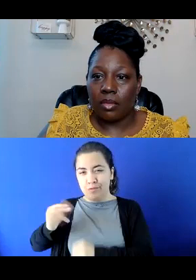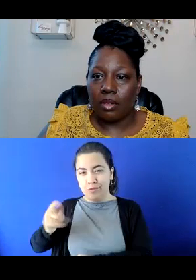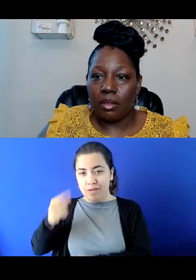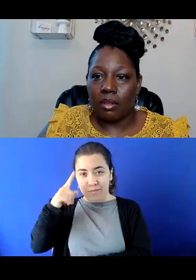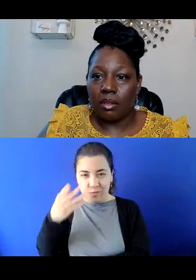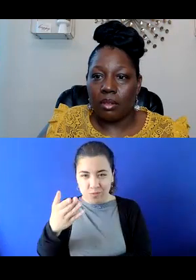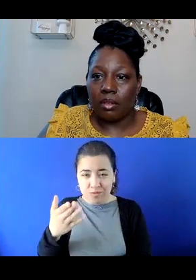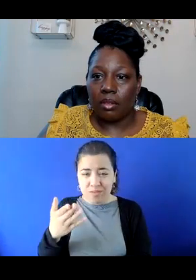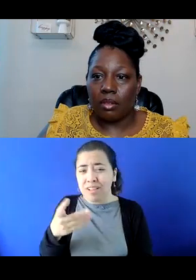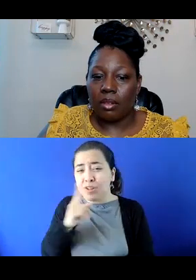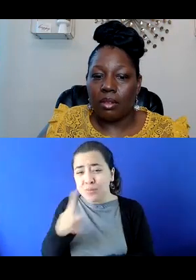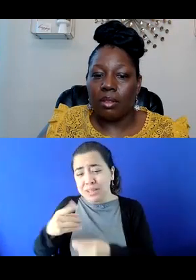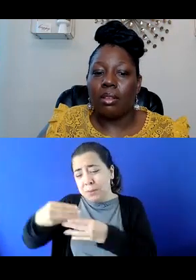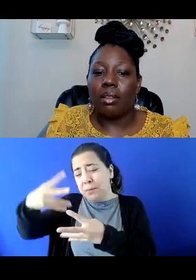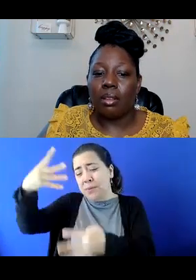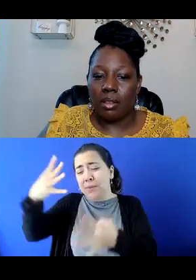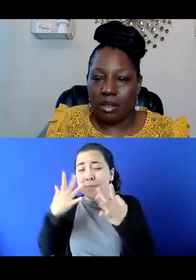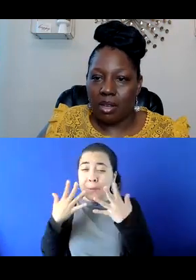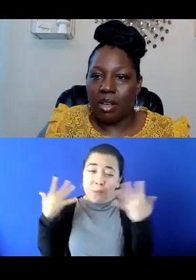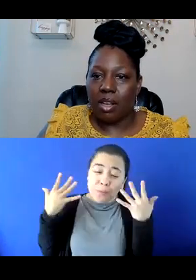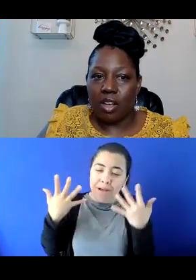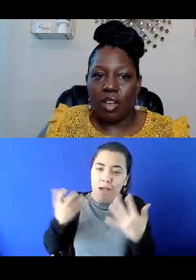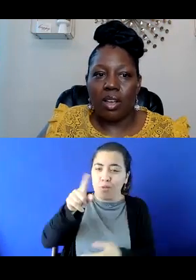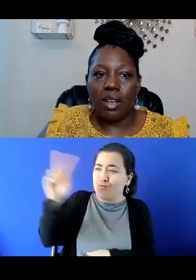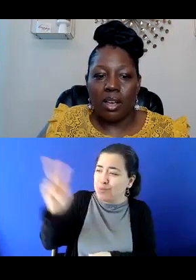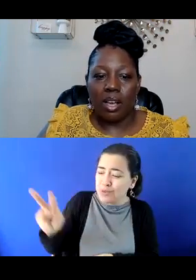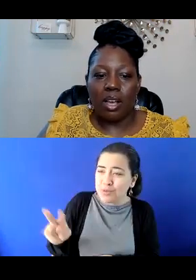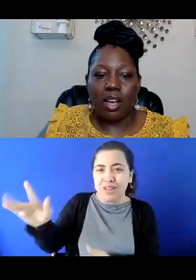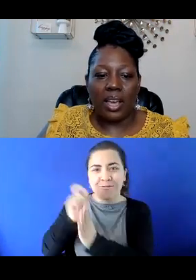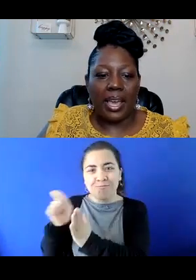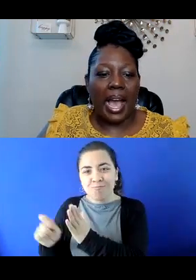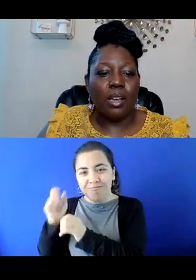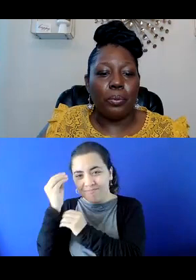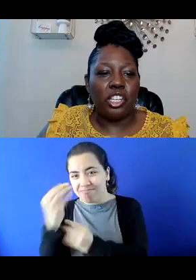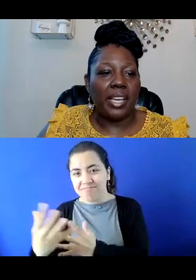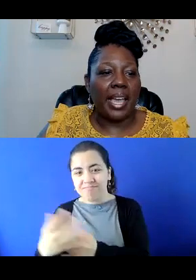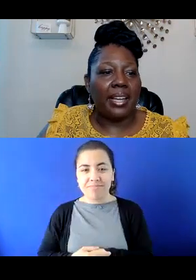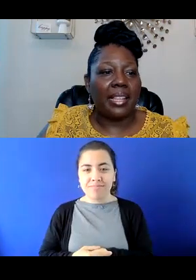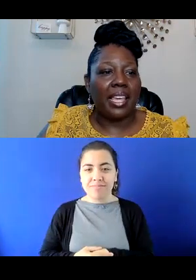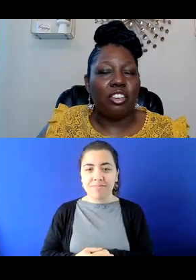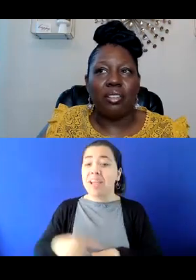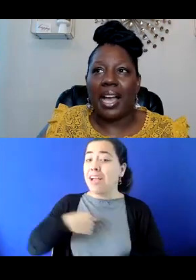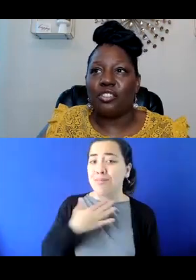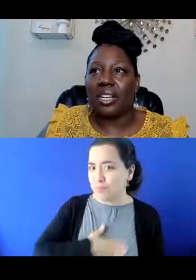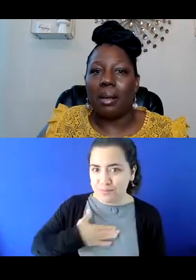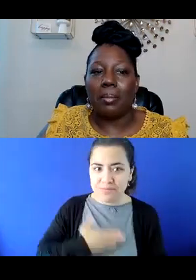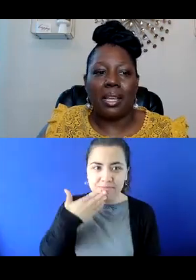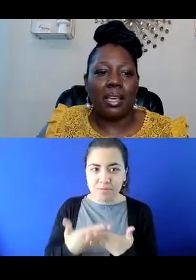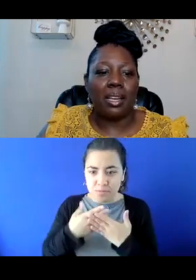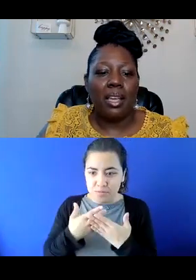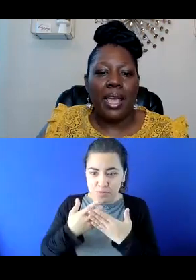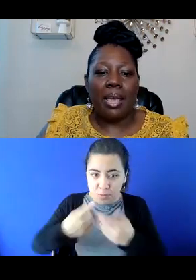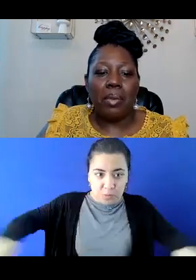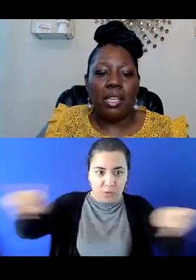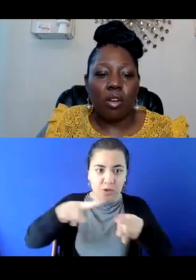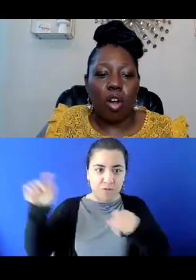regards. I want to make sure you get a chance to read everything that people are writing to you. Okay, I appreciate it. And thank you guys for coming